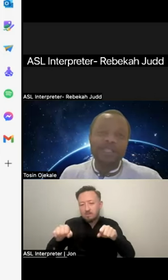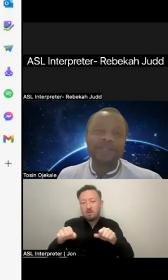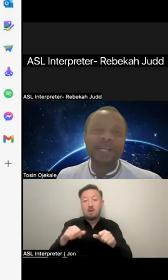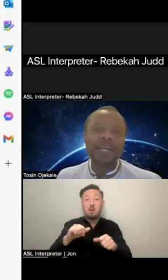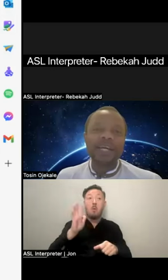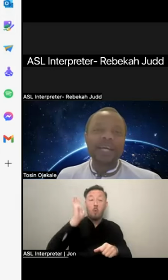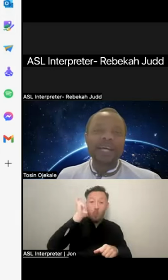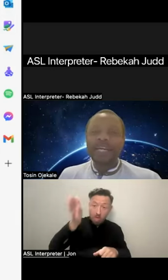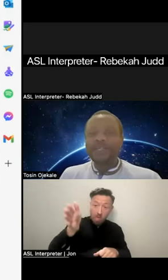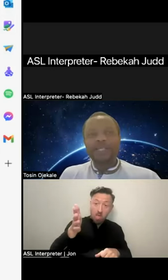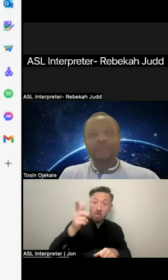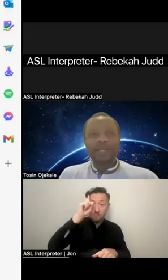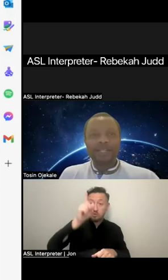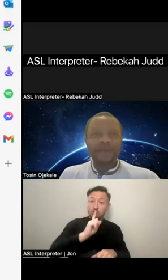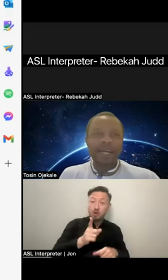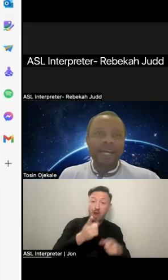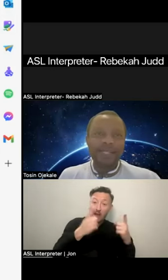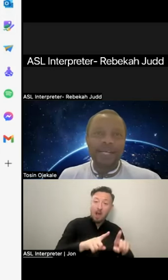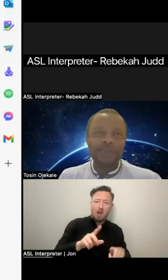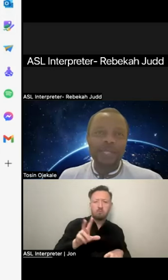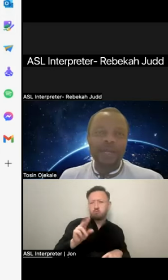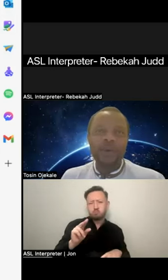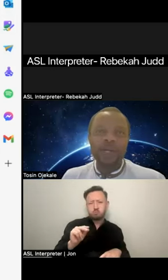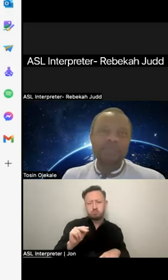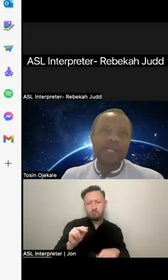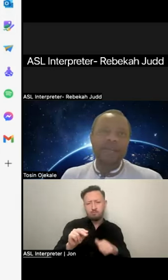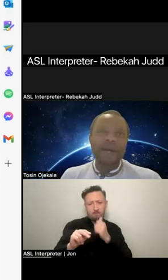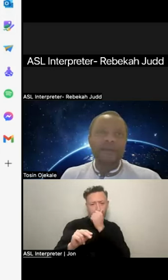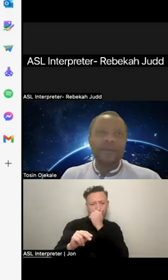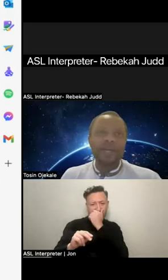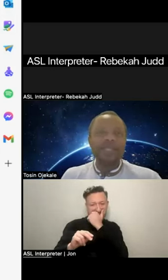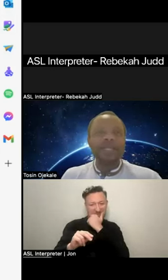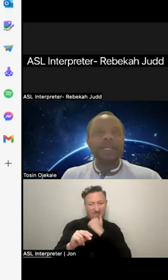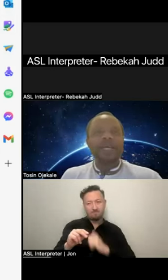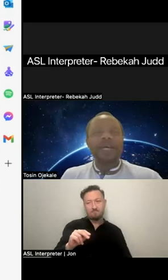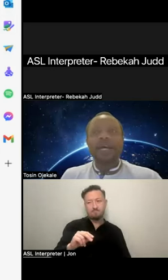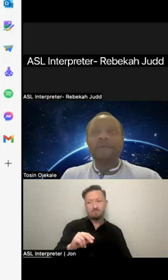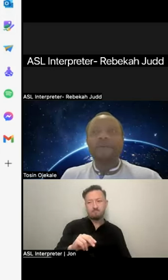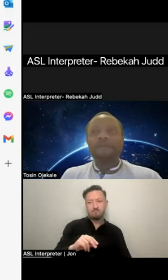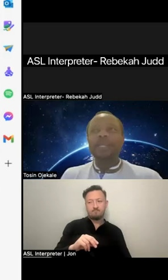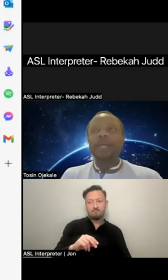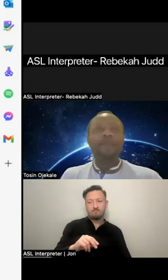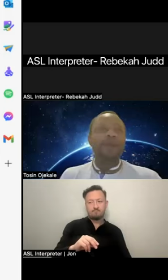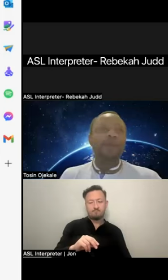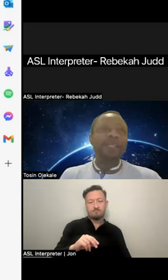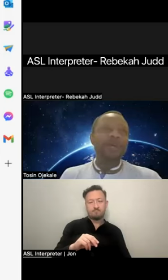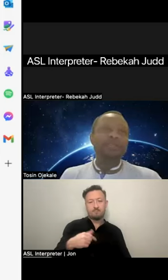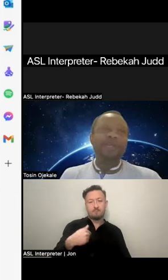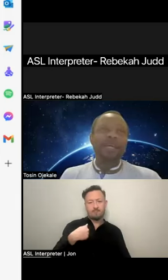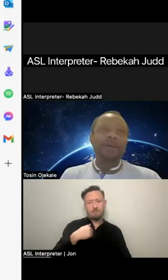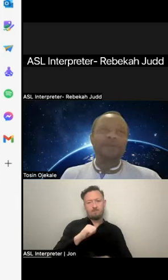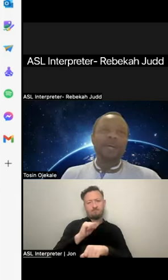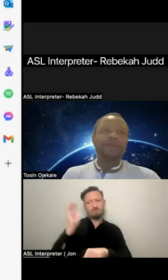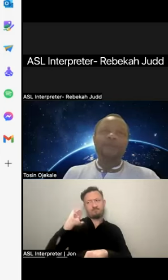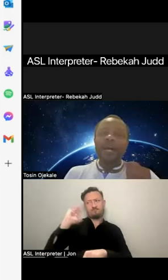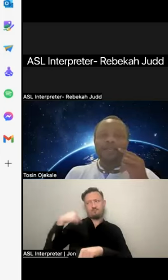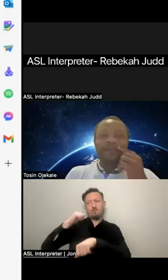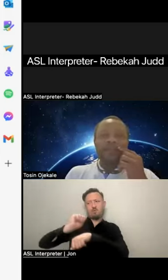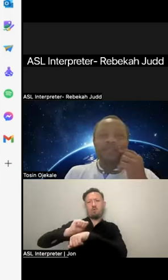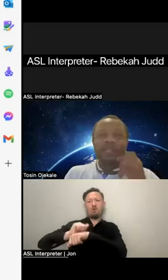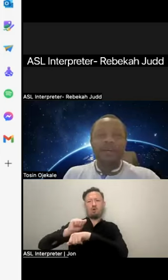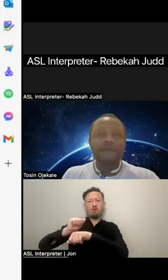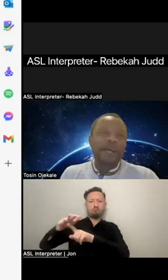not even get to experience a fire hazard within a workspace environment. I've been in environments where where we've